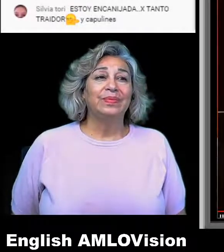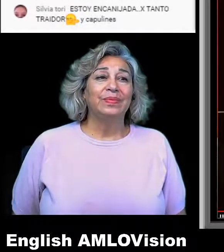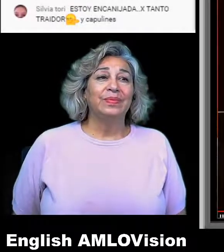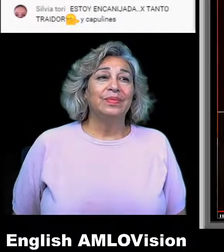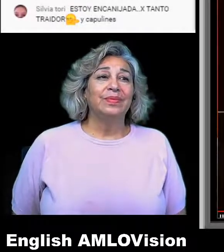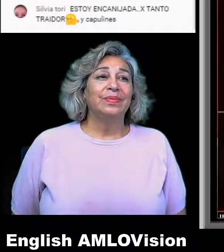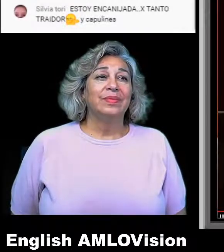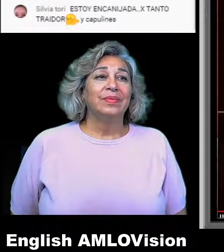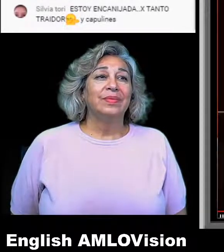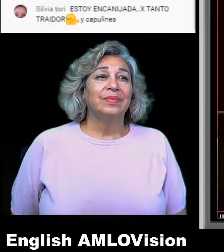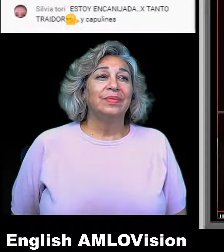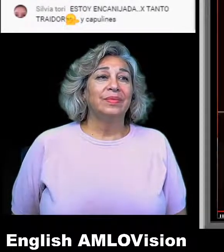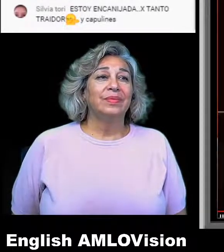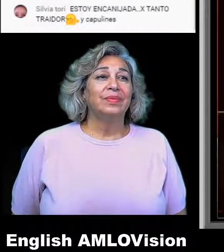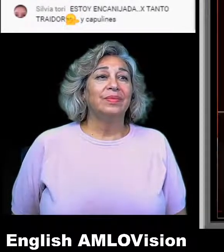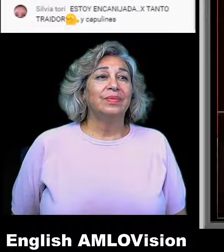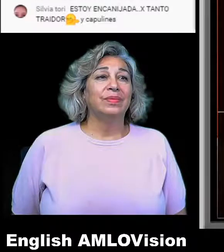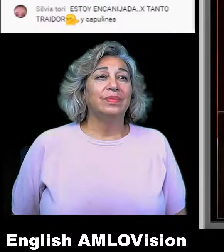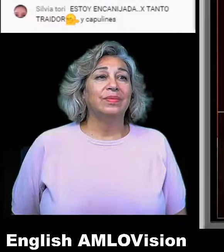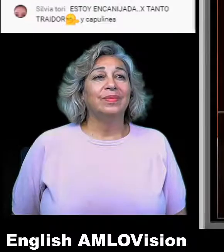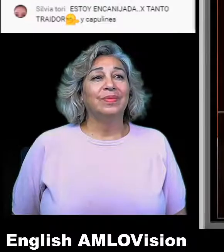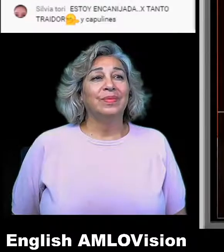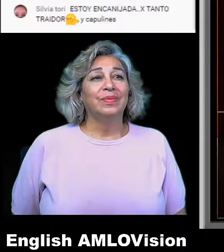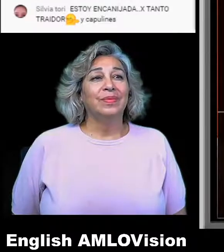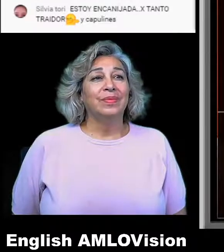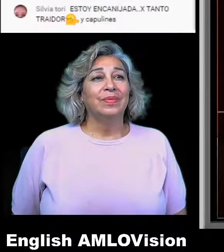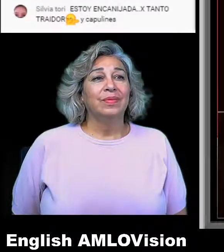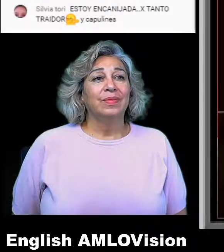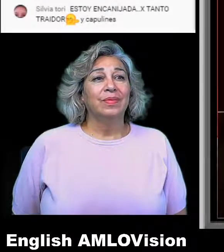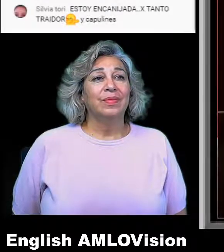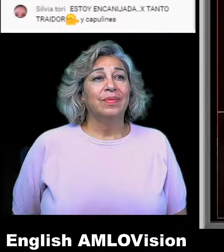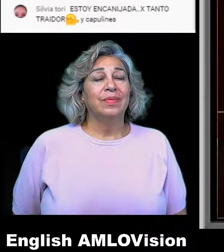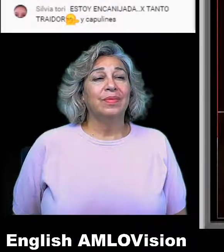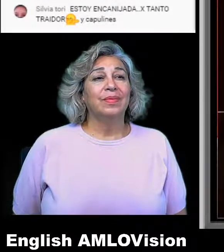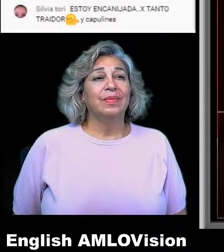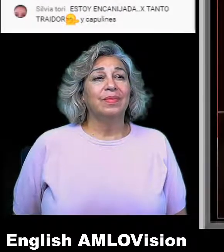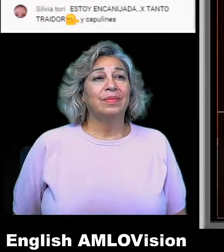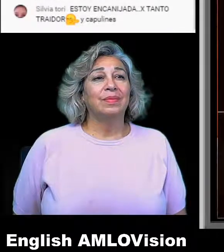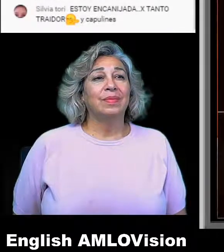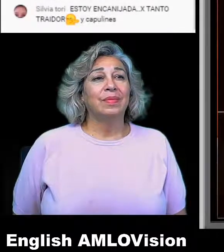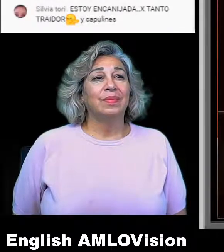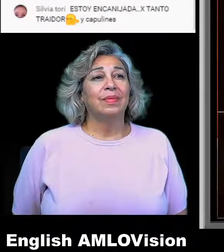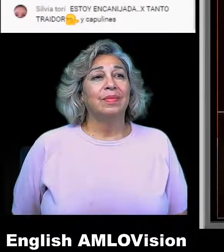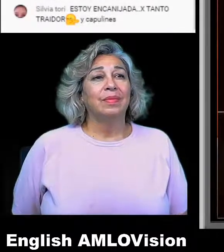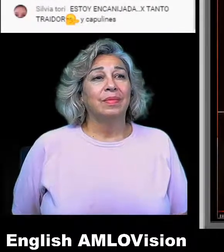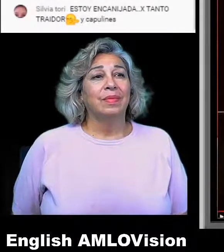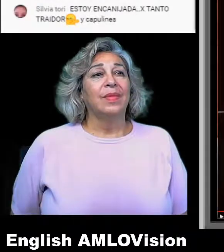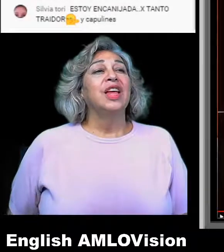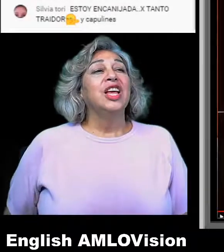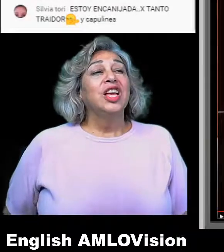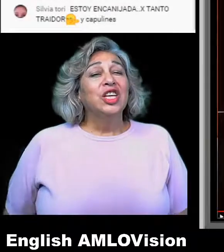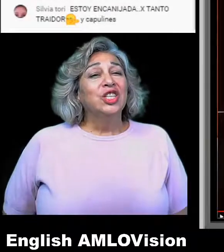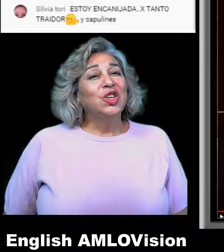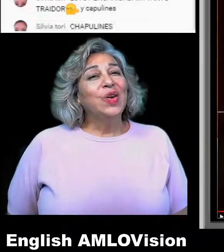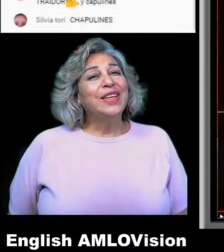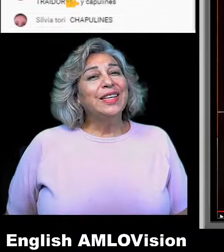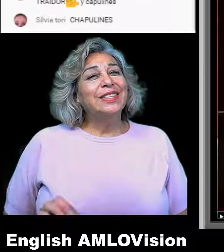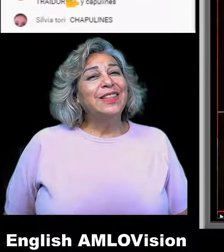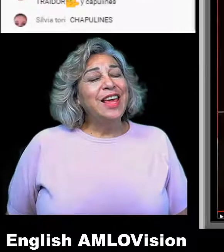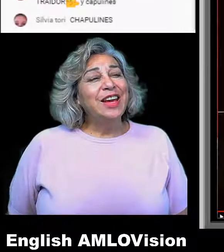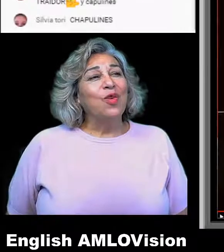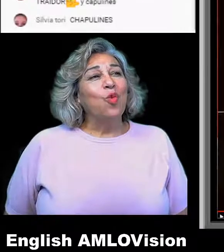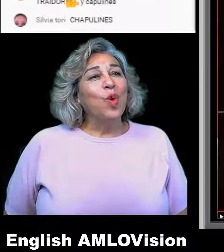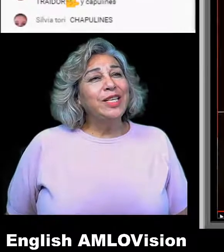¿Cómo se le llama a que 4 diputados del PRD se sumen a las filas del PRI para darle mayorías y So he